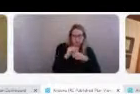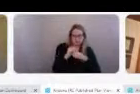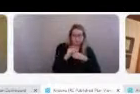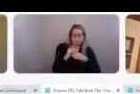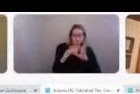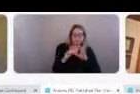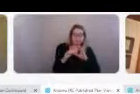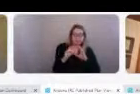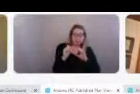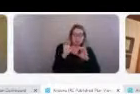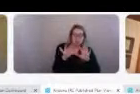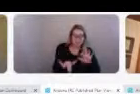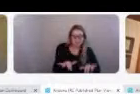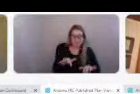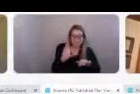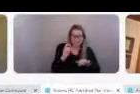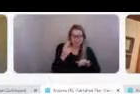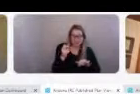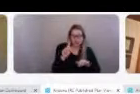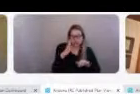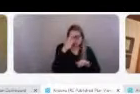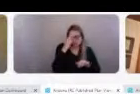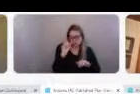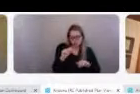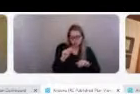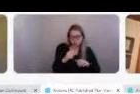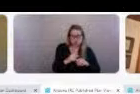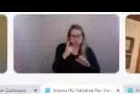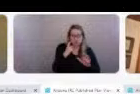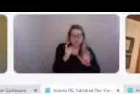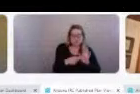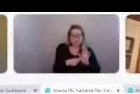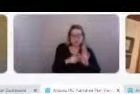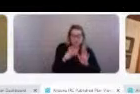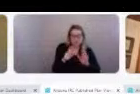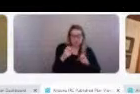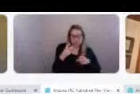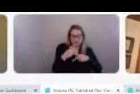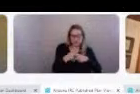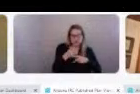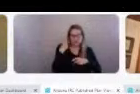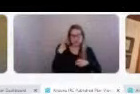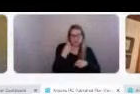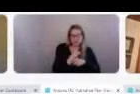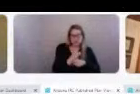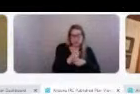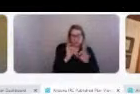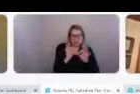and let us know so we can identify you for the spanish interpretation thank you